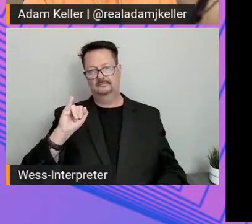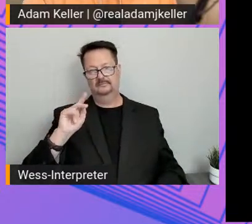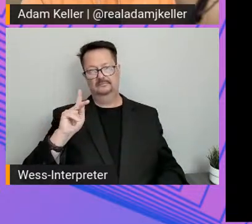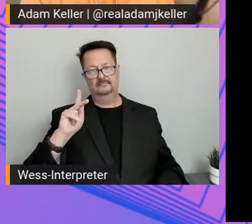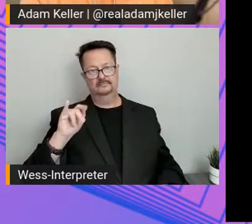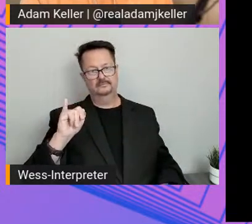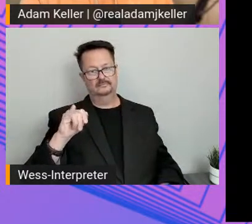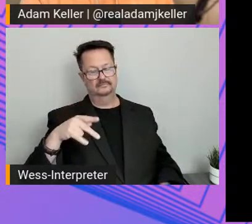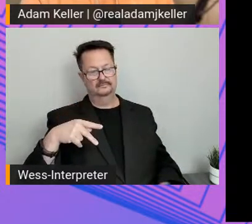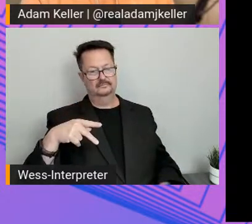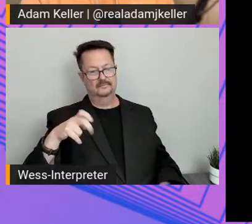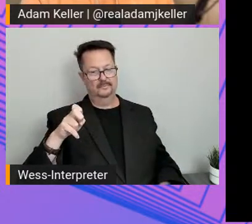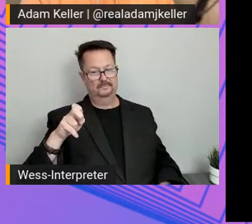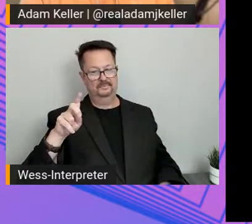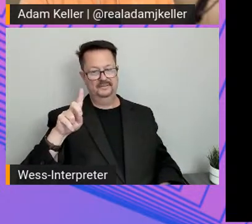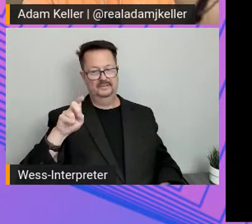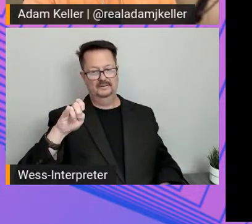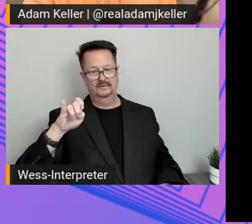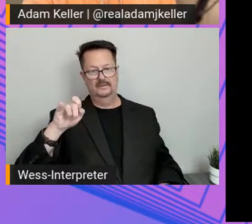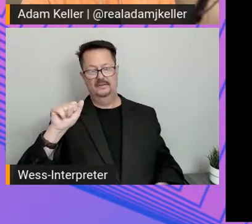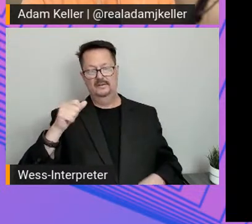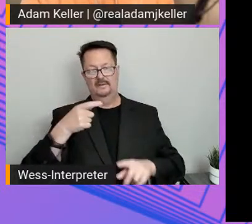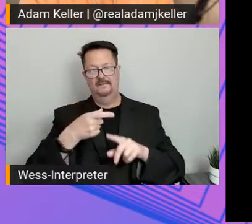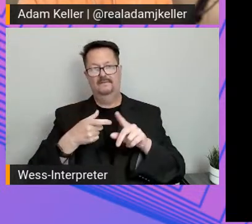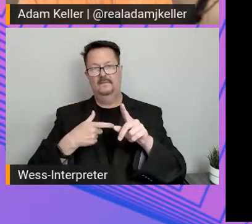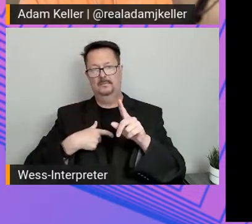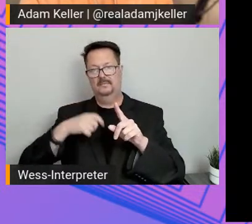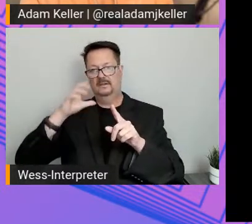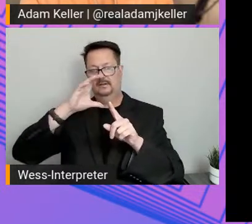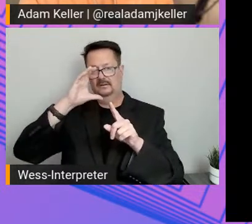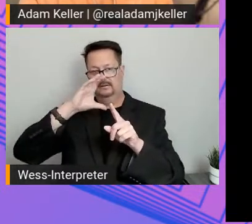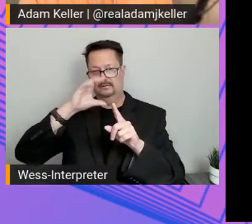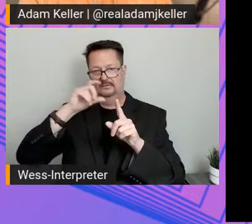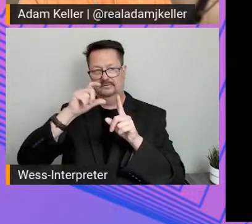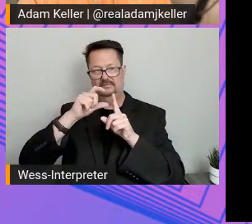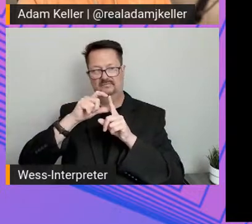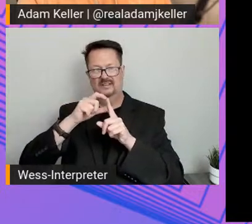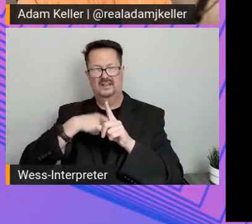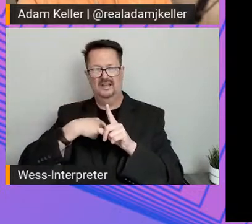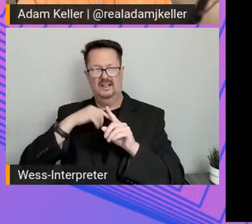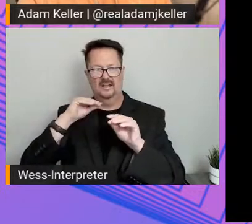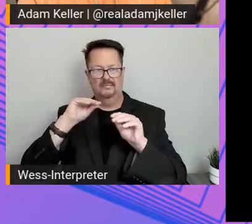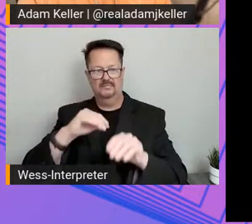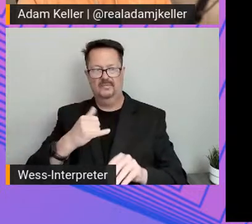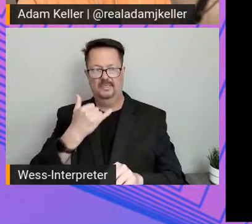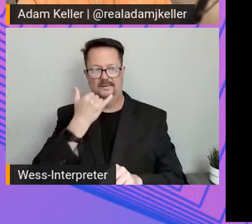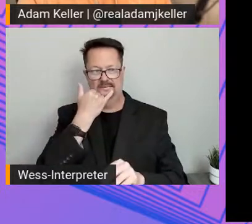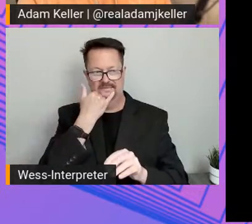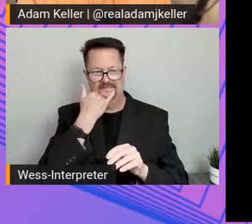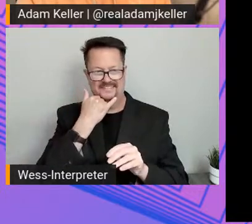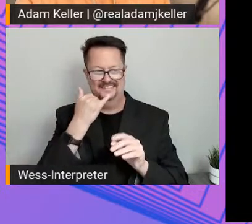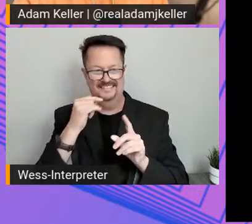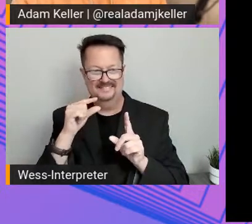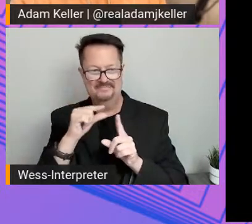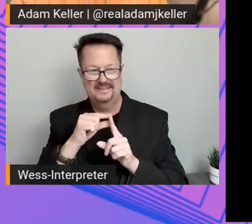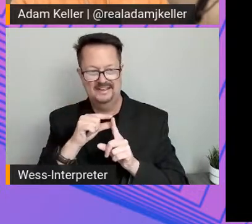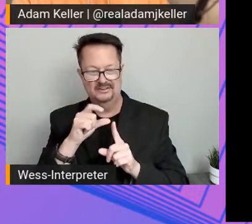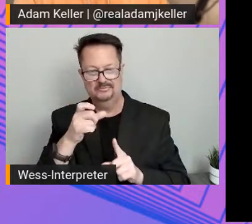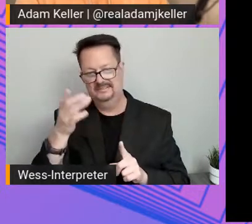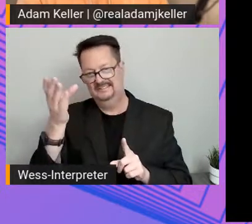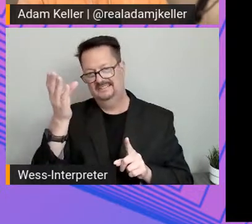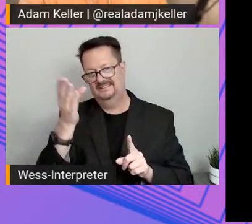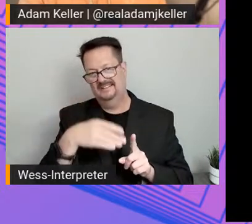search term. And then I actually put in the wrong path here. It should be the /summary